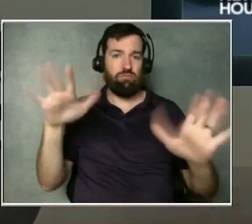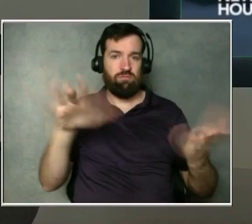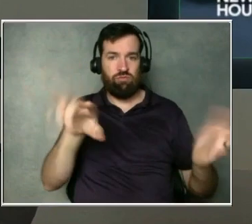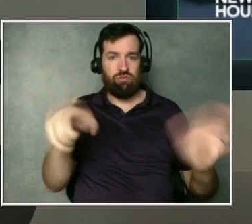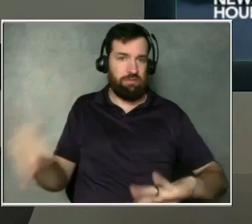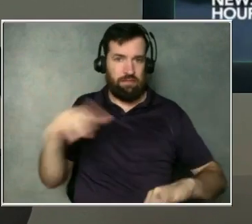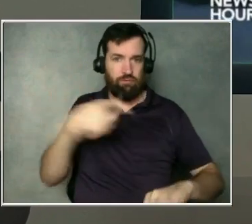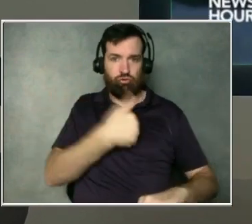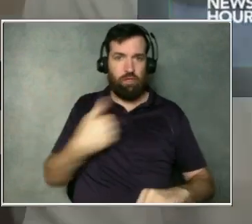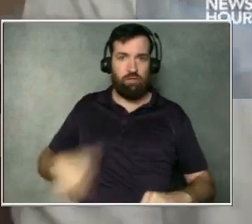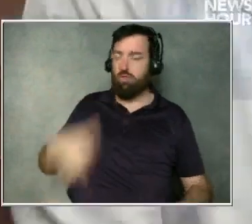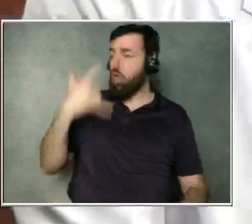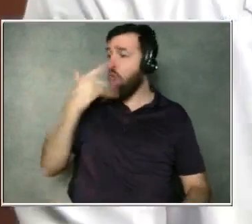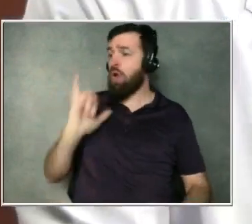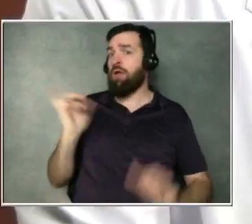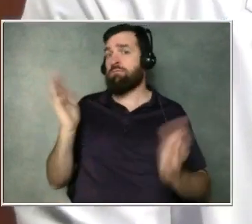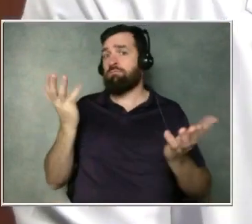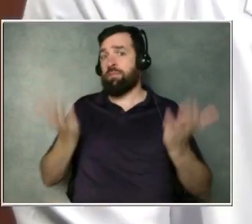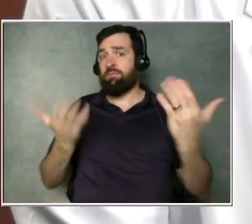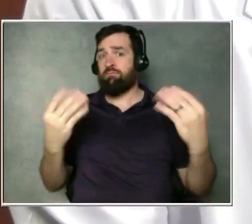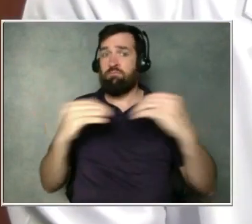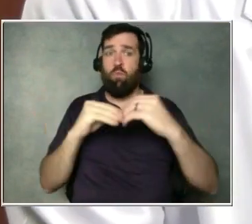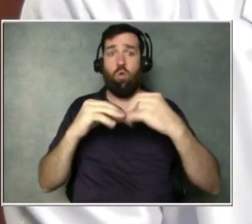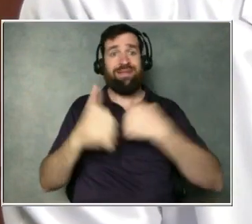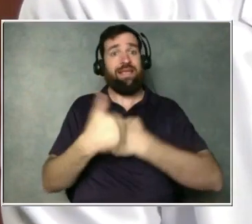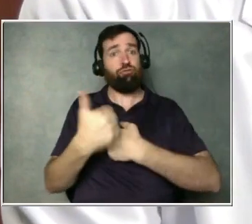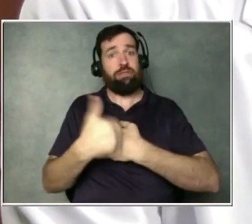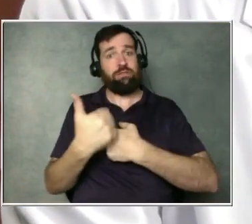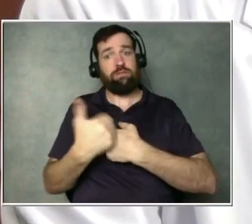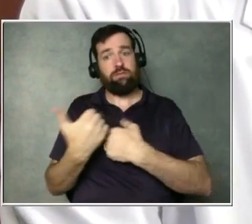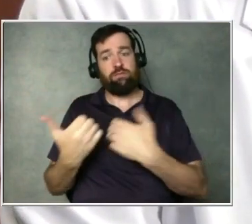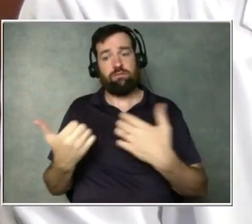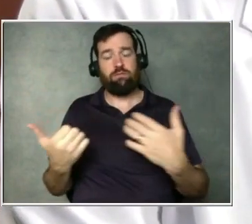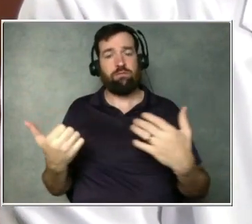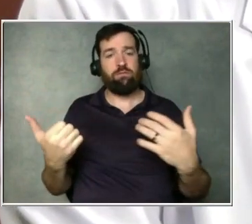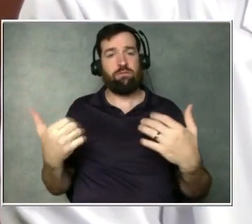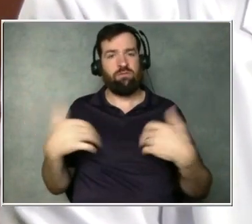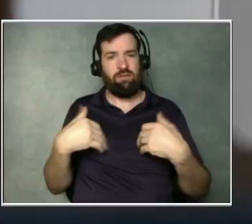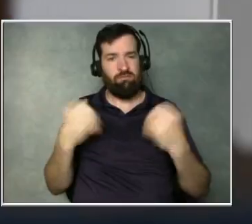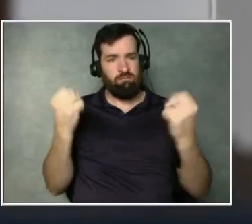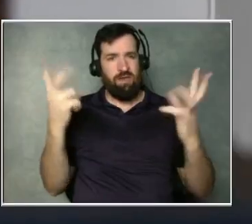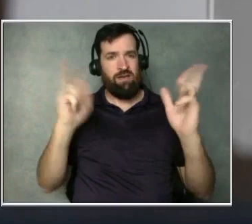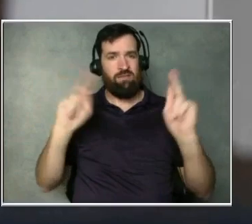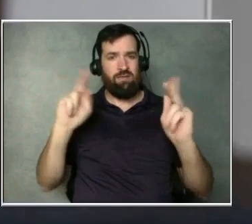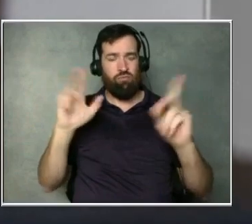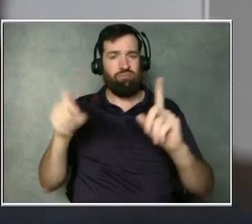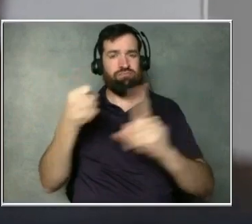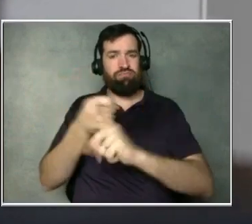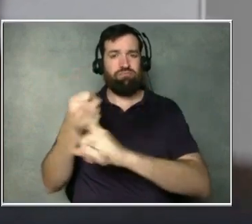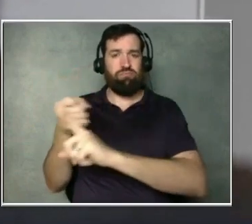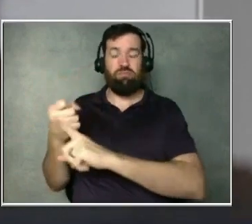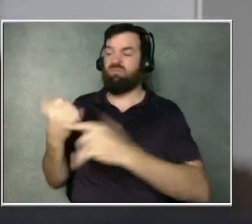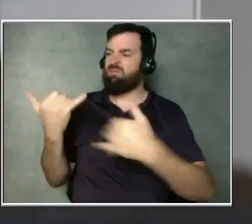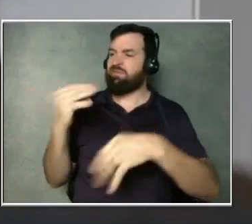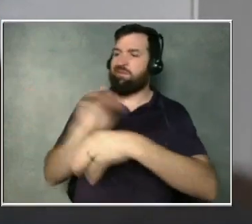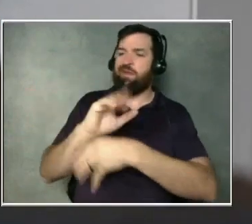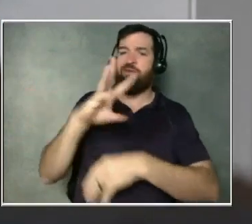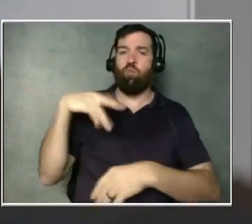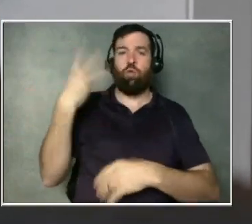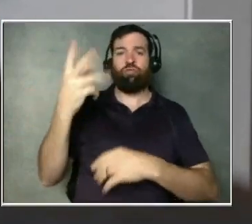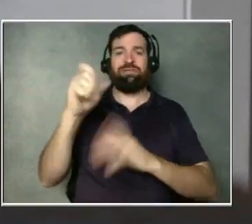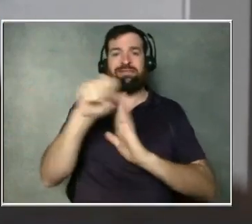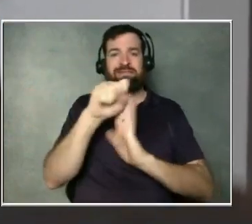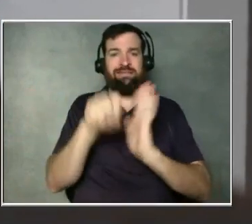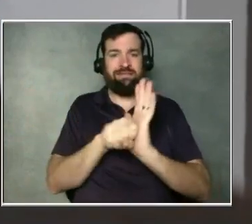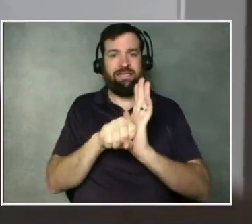to be possibly more dangerous, as we do have so many people that are now being infected. Tonight in Washington State, the outbreak